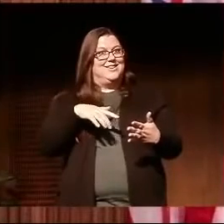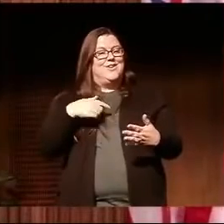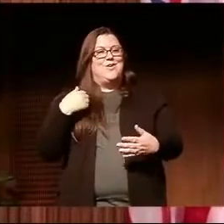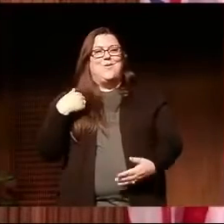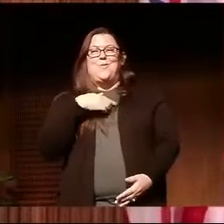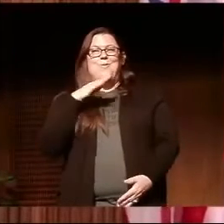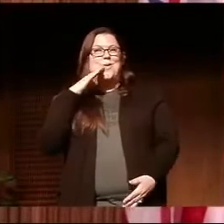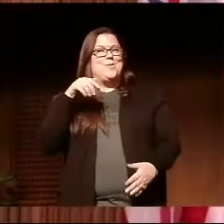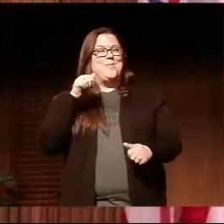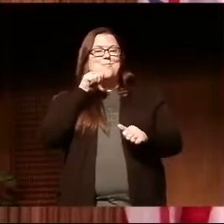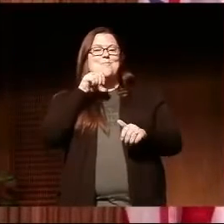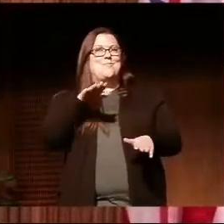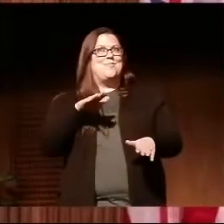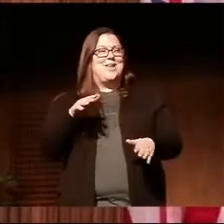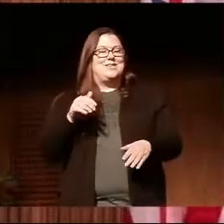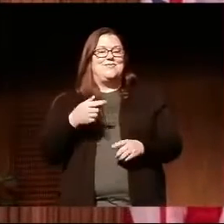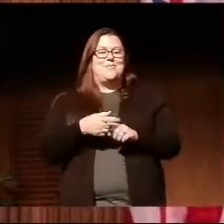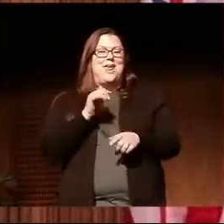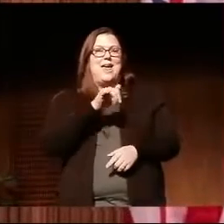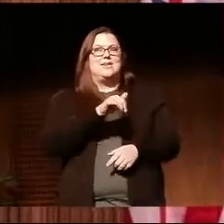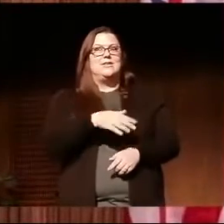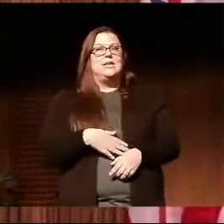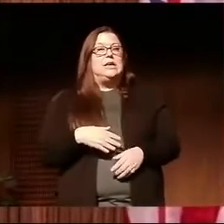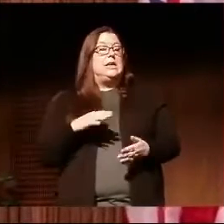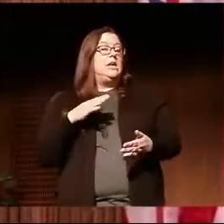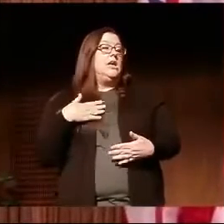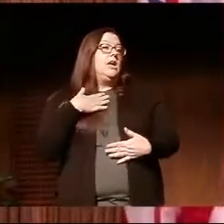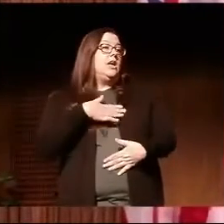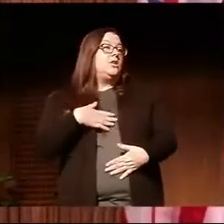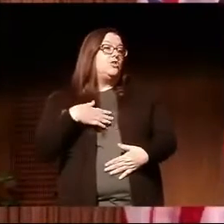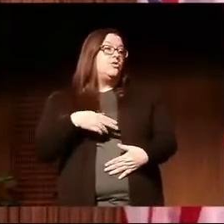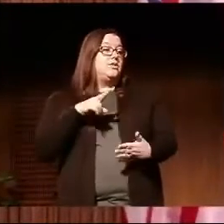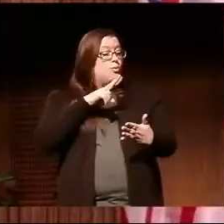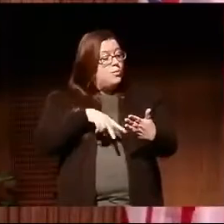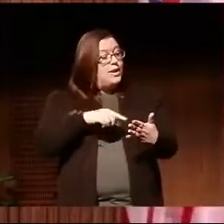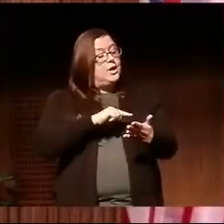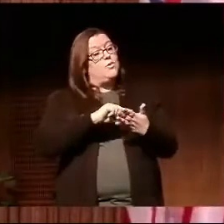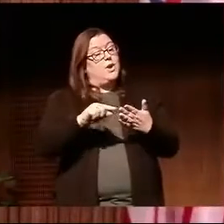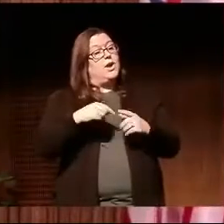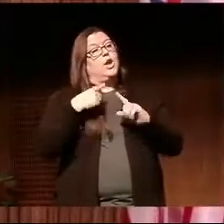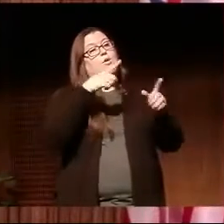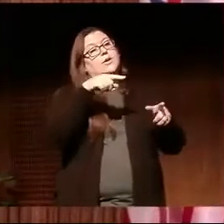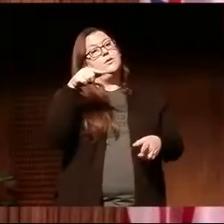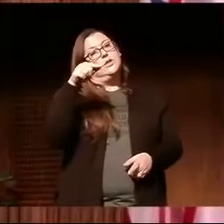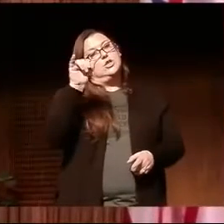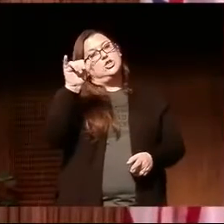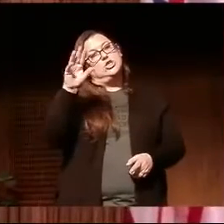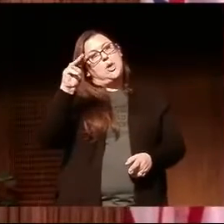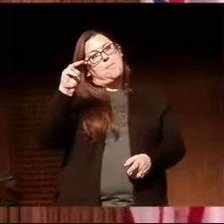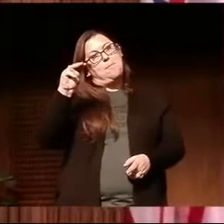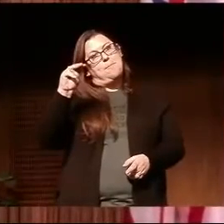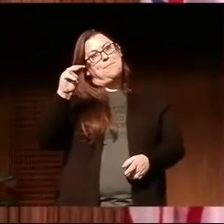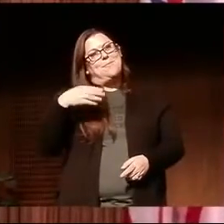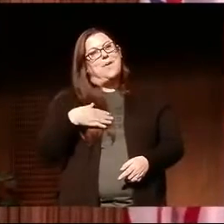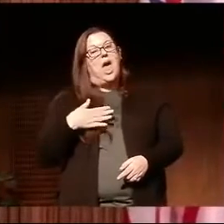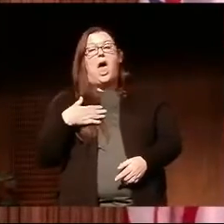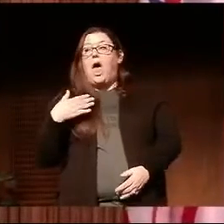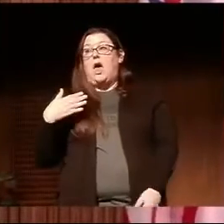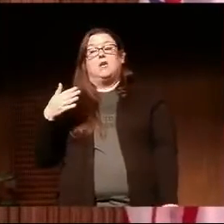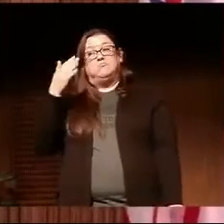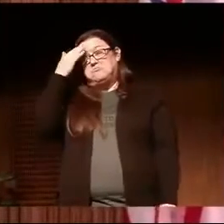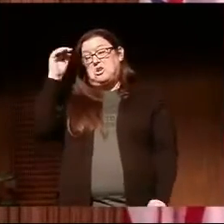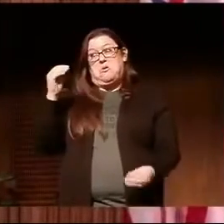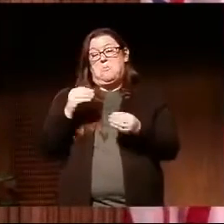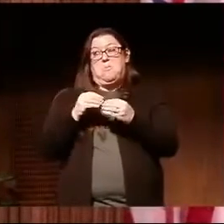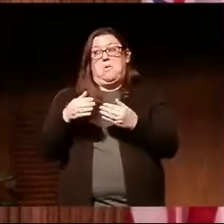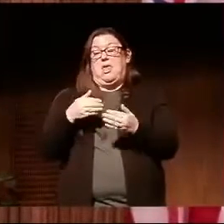blessed by that. I know. He enjoys reading, writing, and frequently going to the gym. I don't know much more about Nick, but